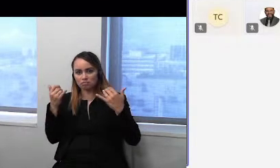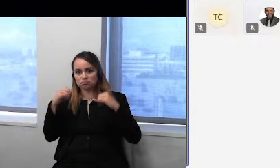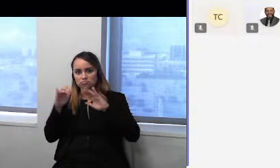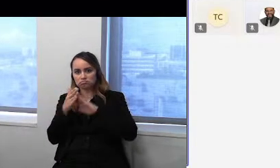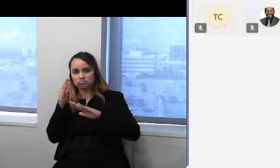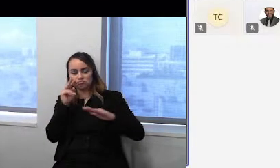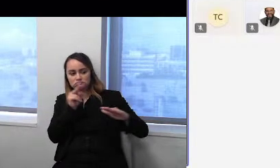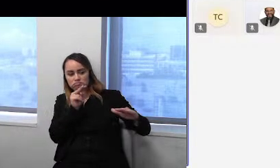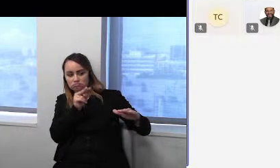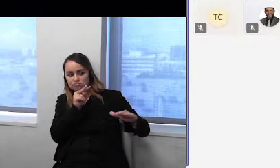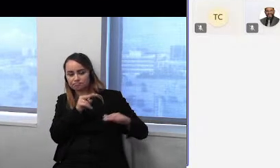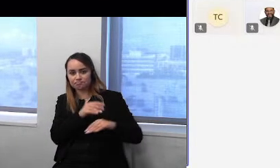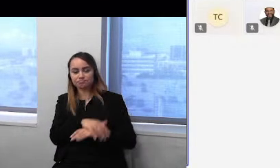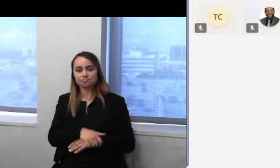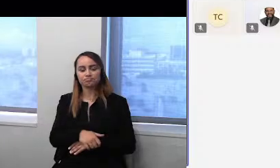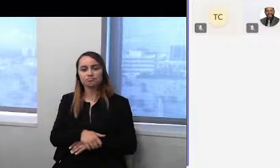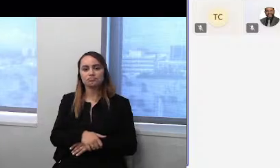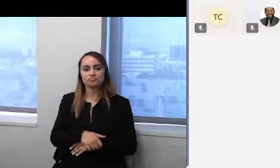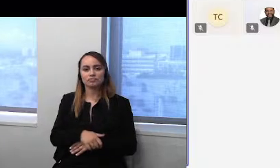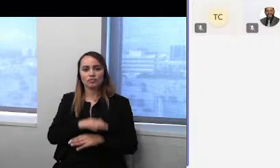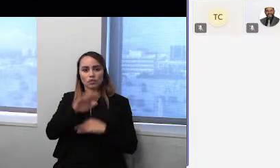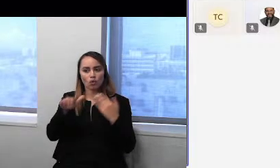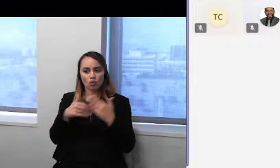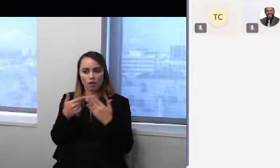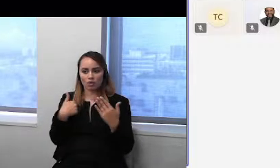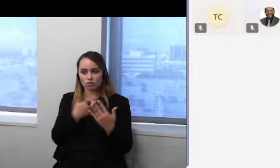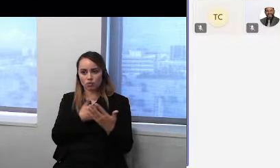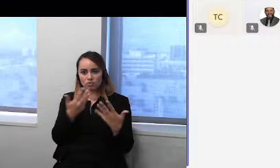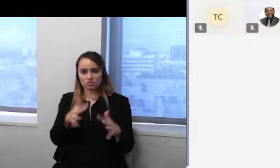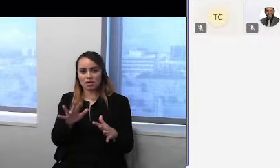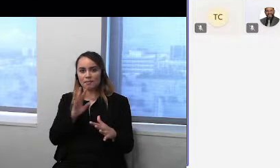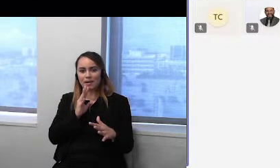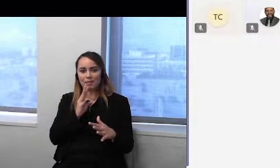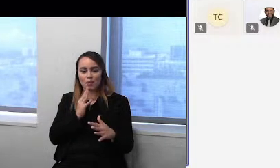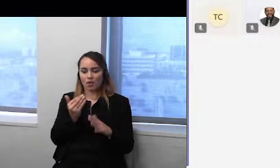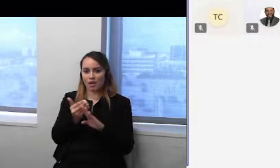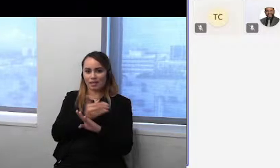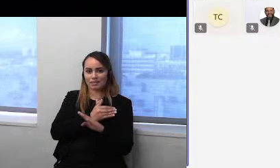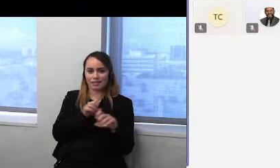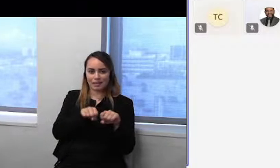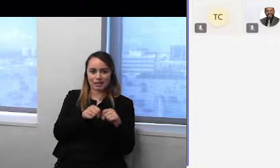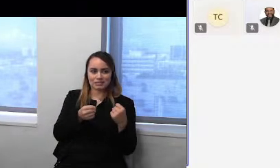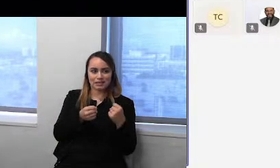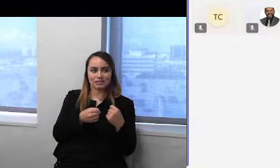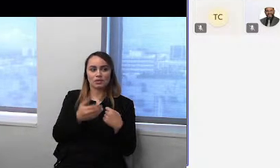talked about before our break? Because it sounded to me like your